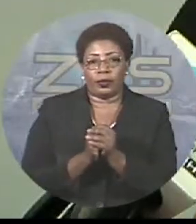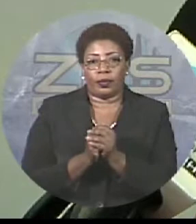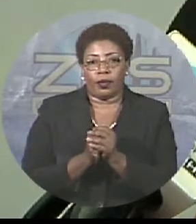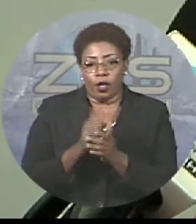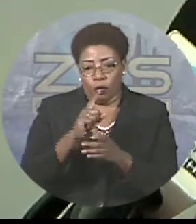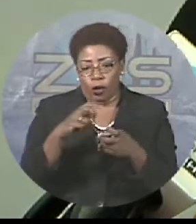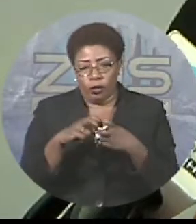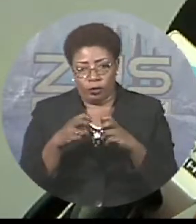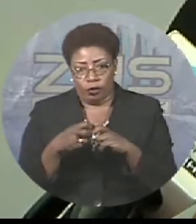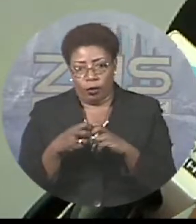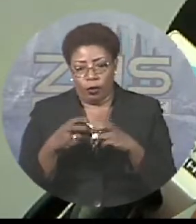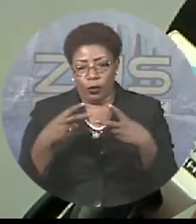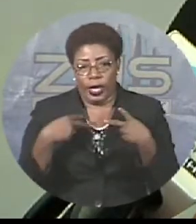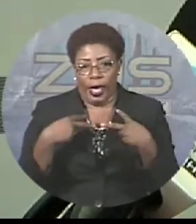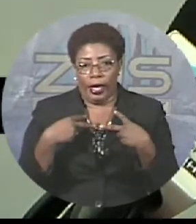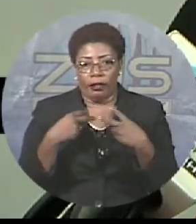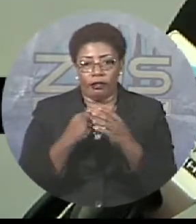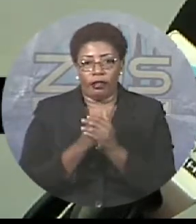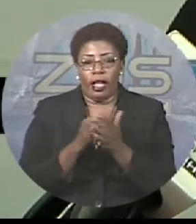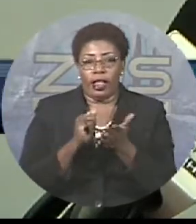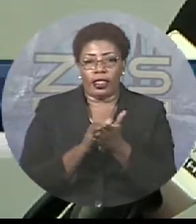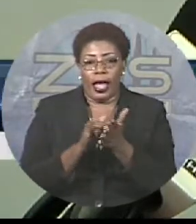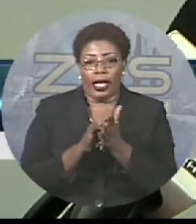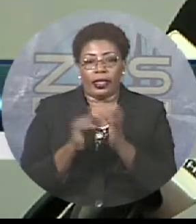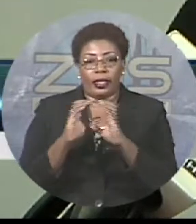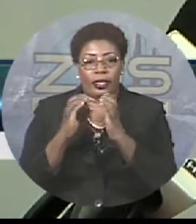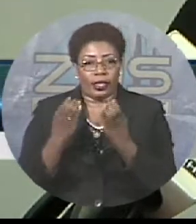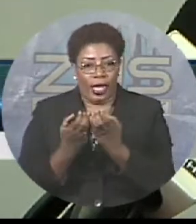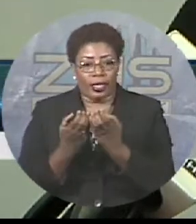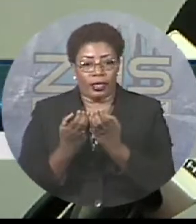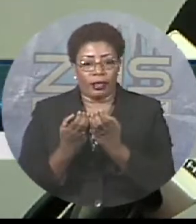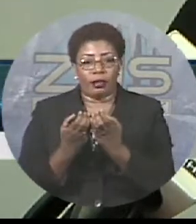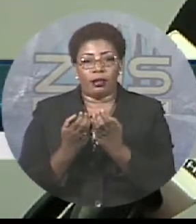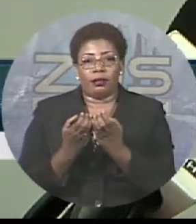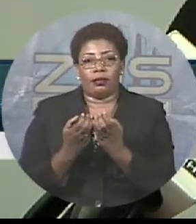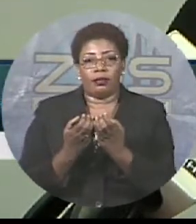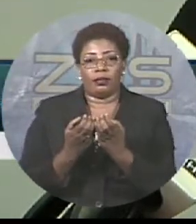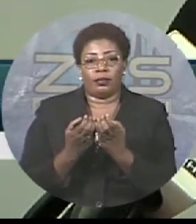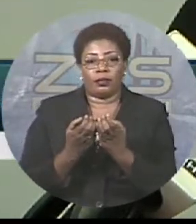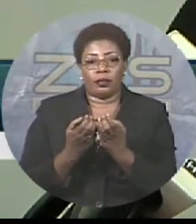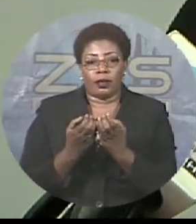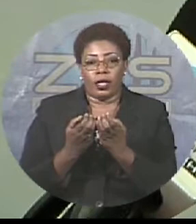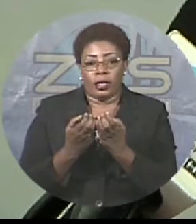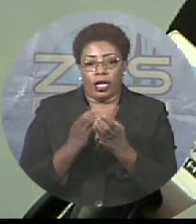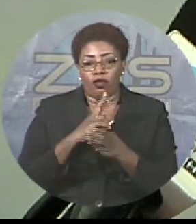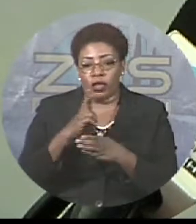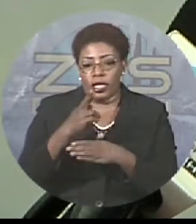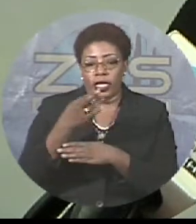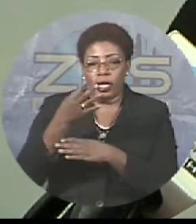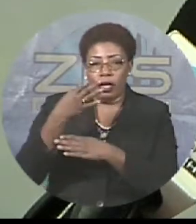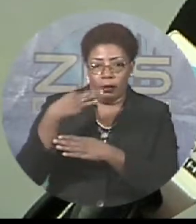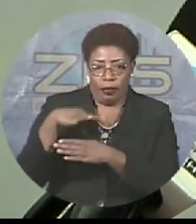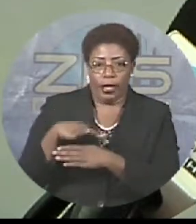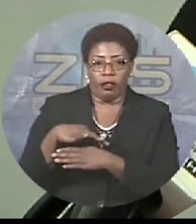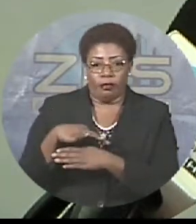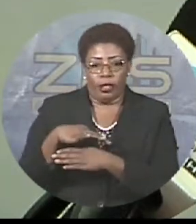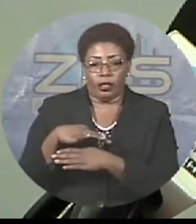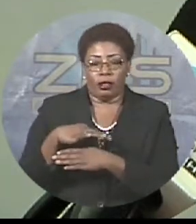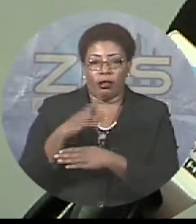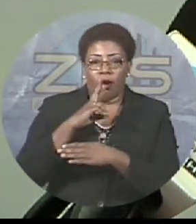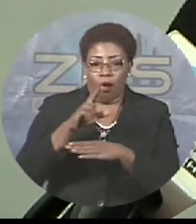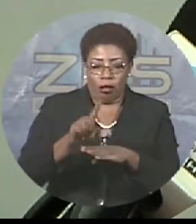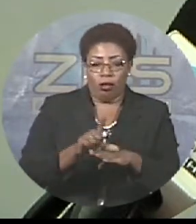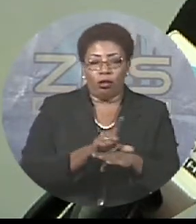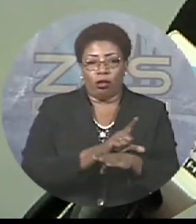problems we have is that these courses, some of the courses that really, really benefit from it are very long. Like